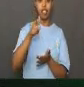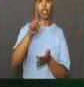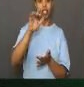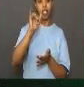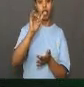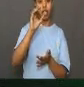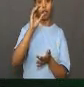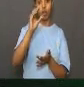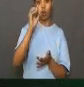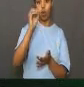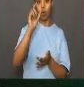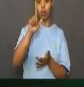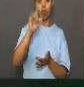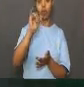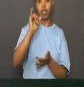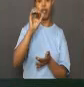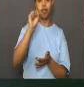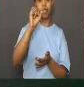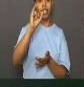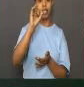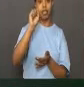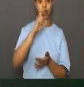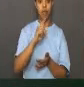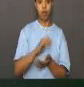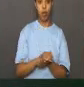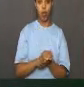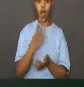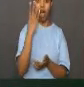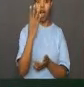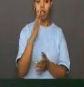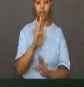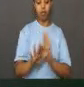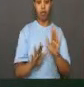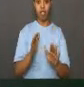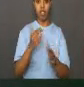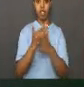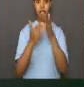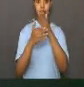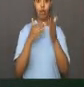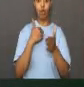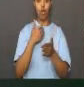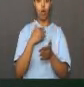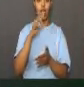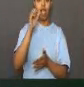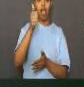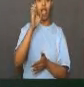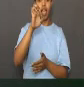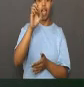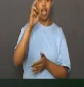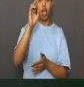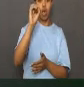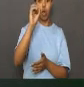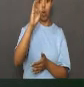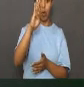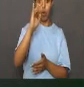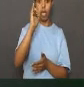of glycolysis. There are 4 stages of aerobic respiration